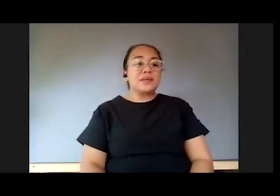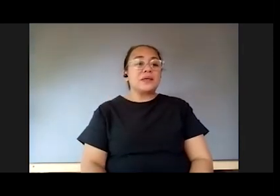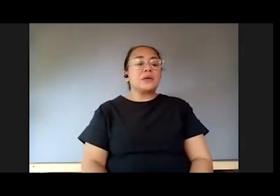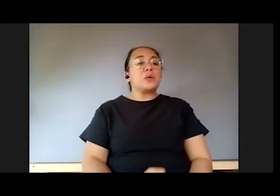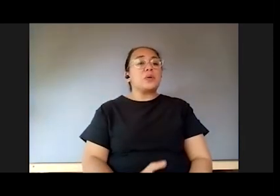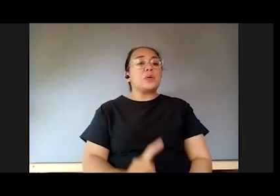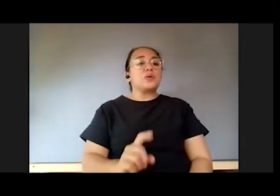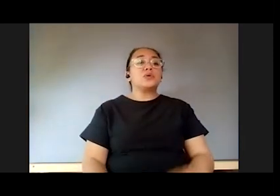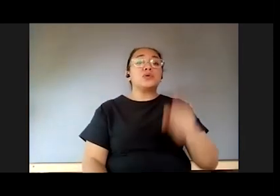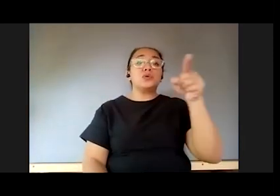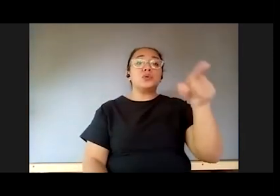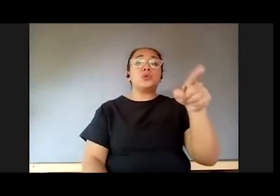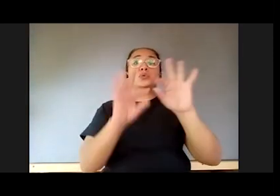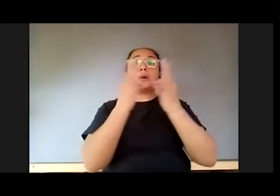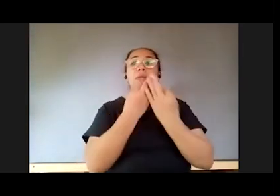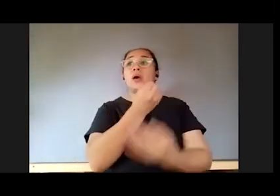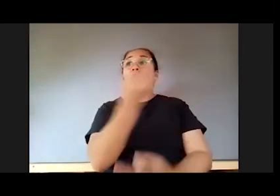many?